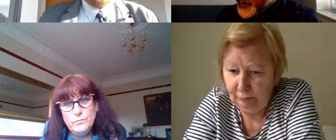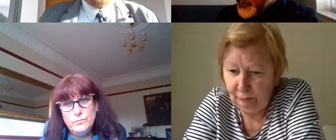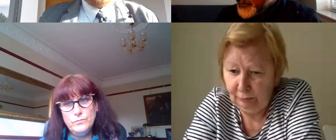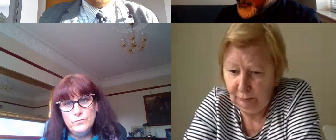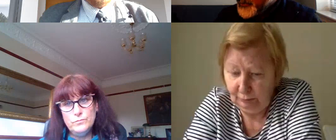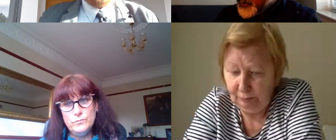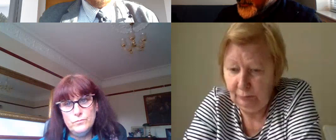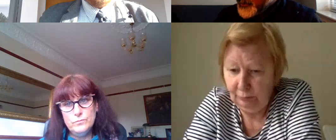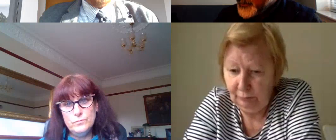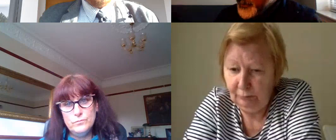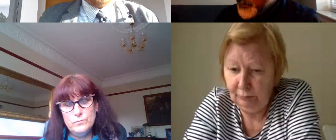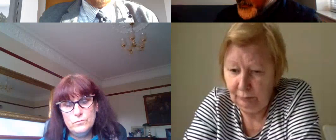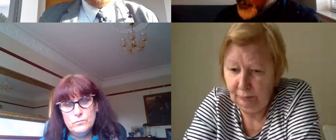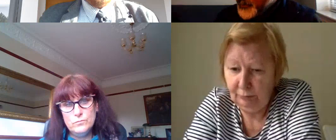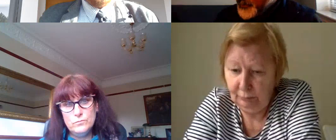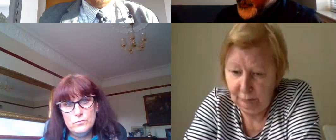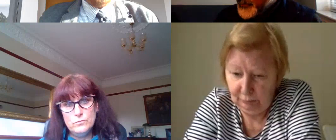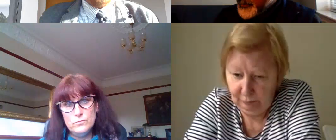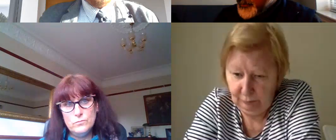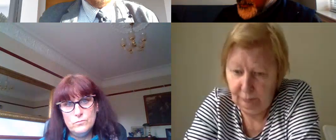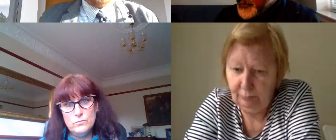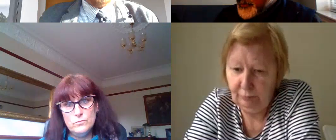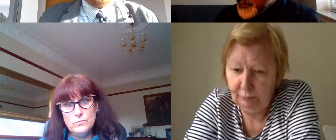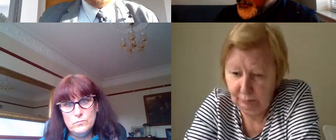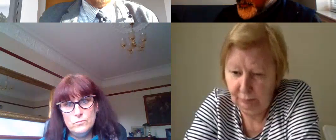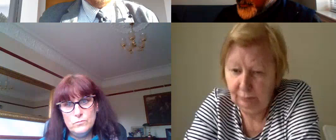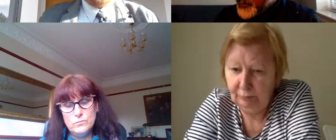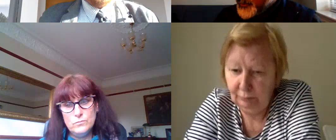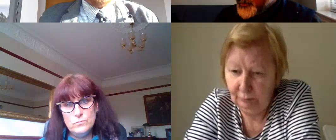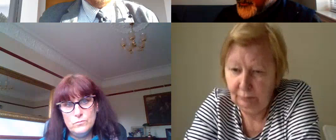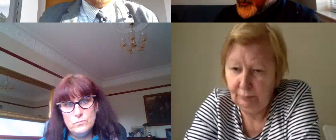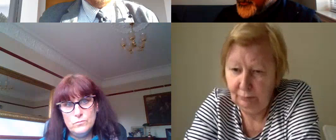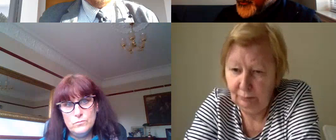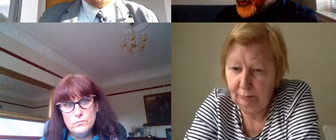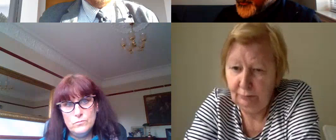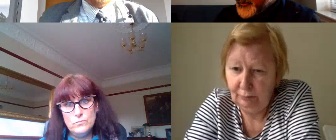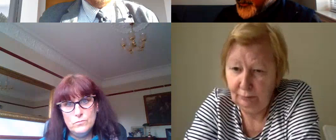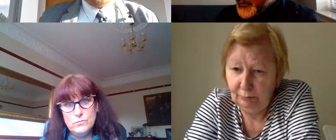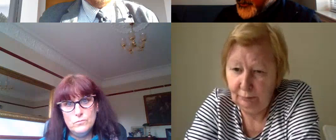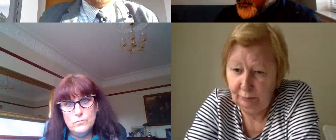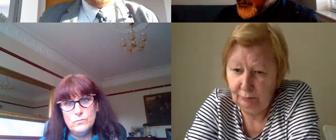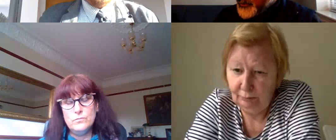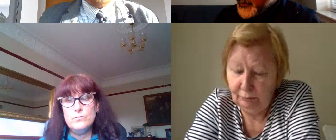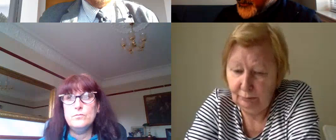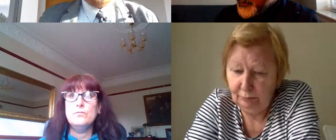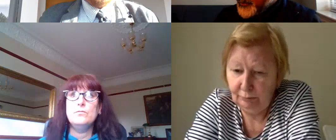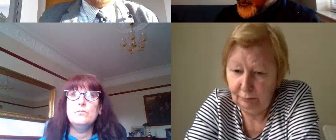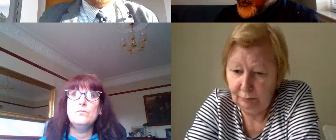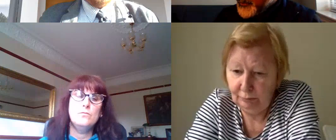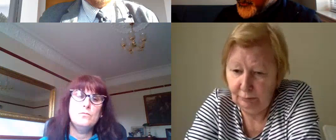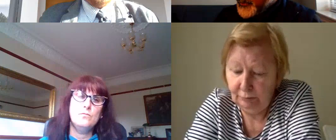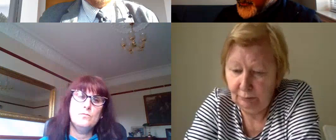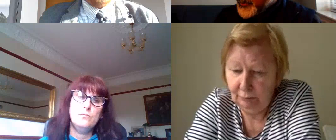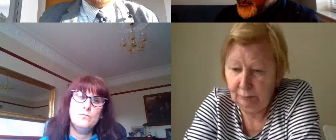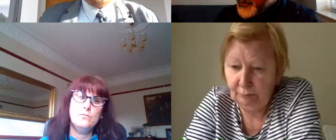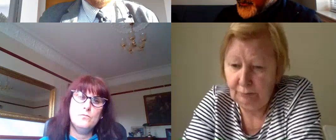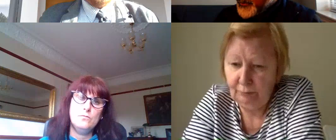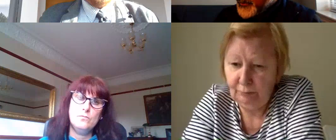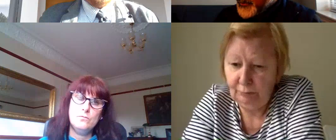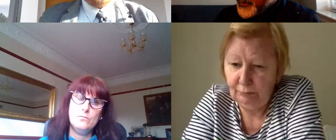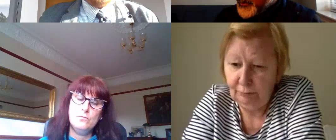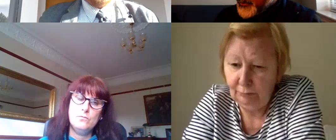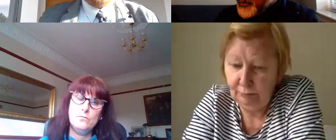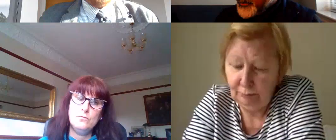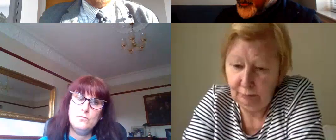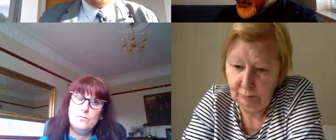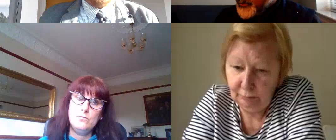their allocation, and that'll mean we'll get a full car park. The other thing, just to add to that,